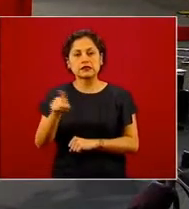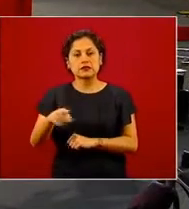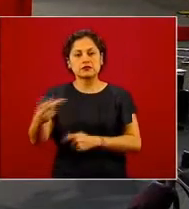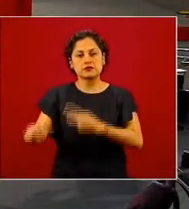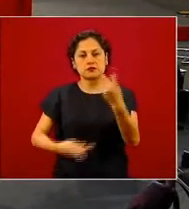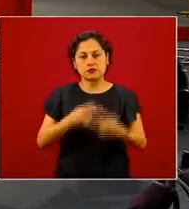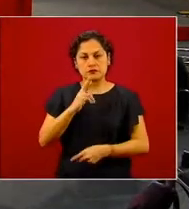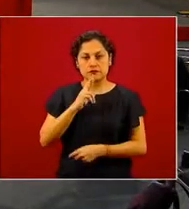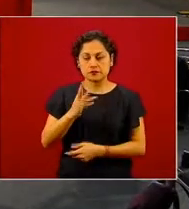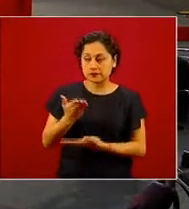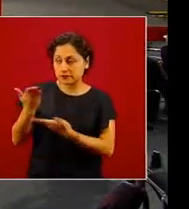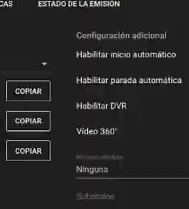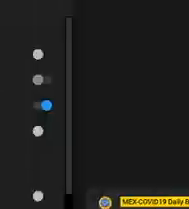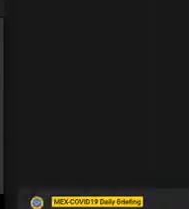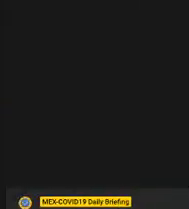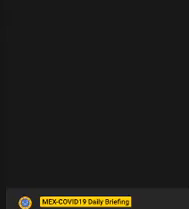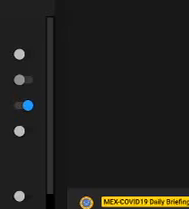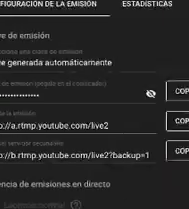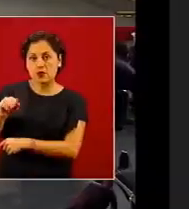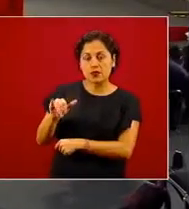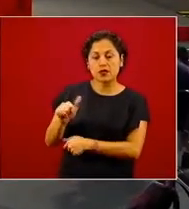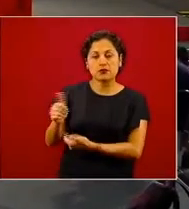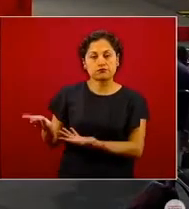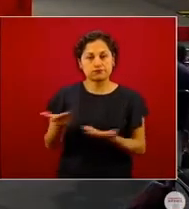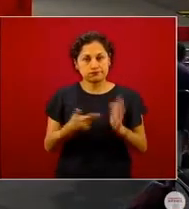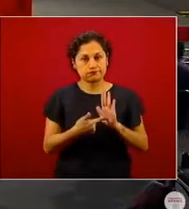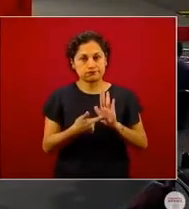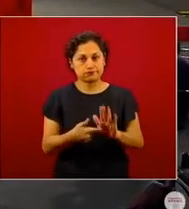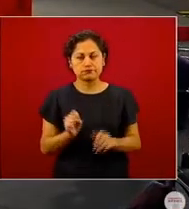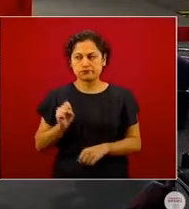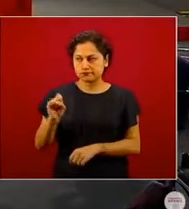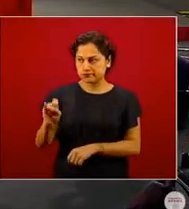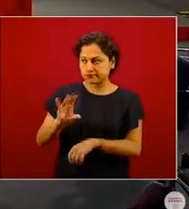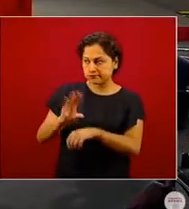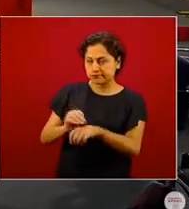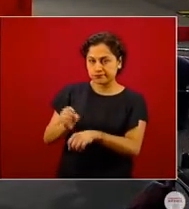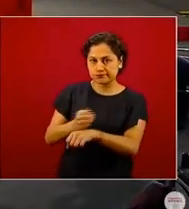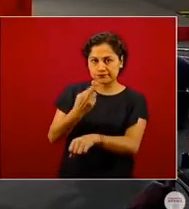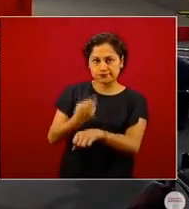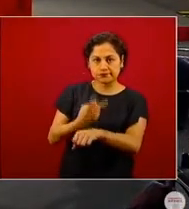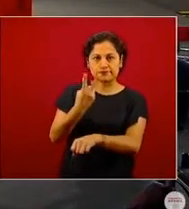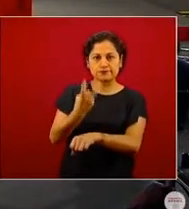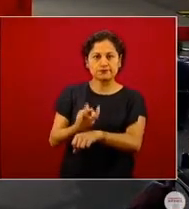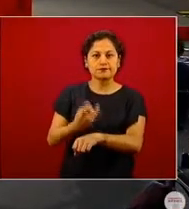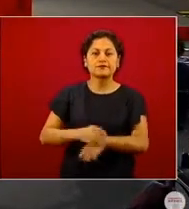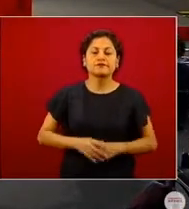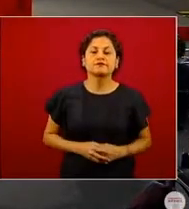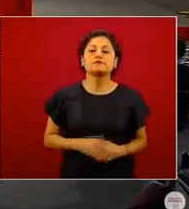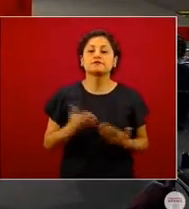So if Dr. Alomia could please go ahead with the technical report. Thank you.